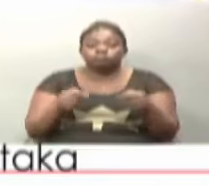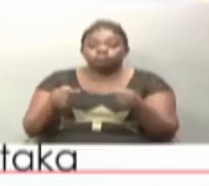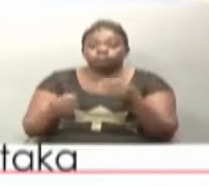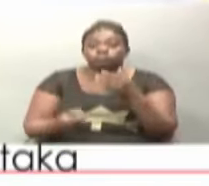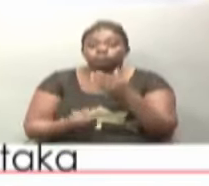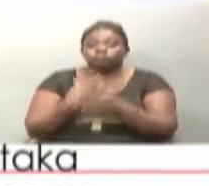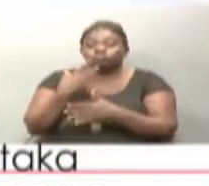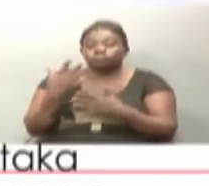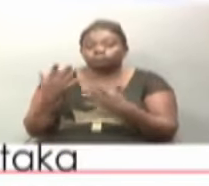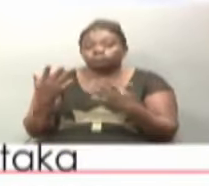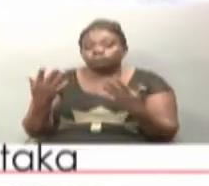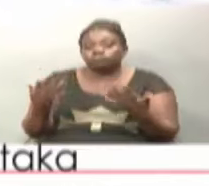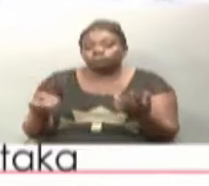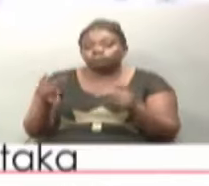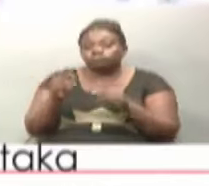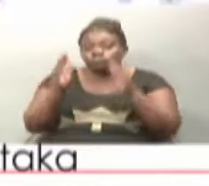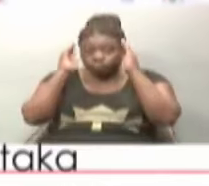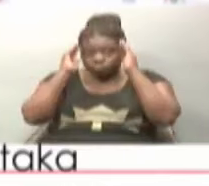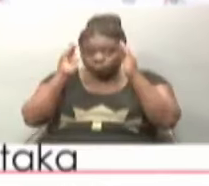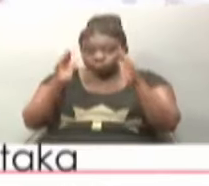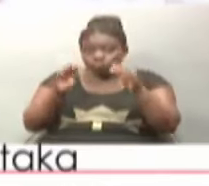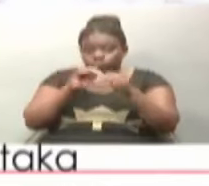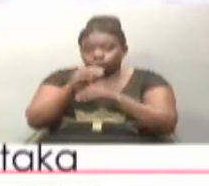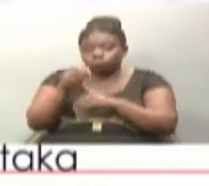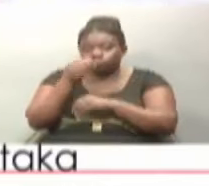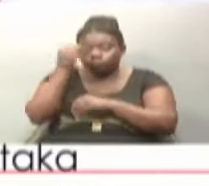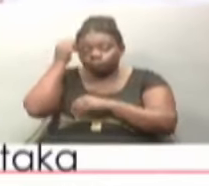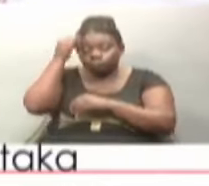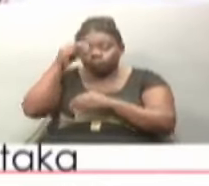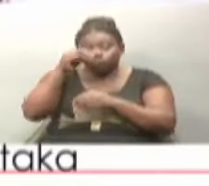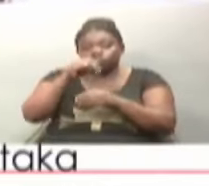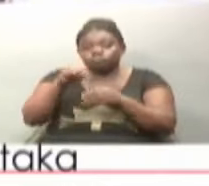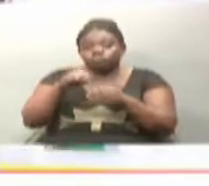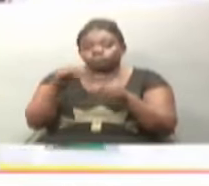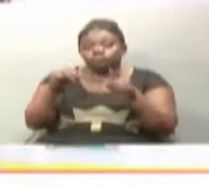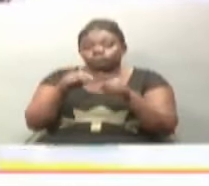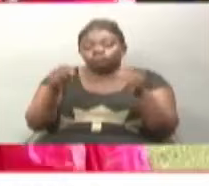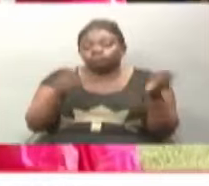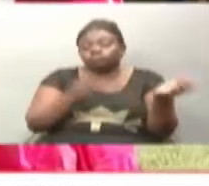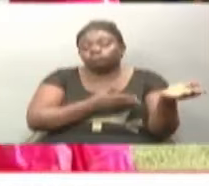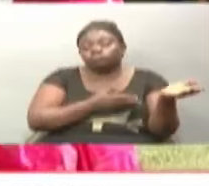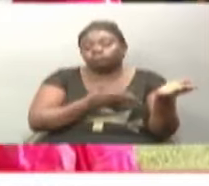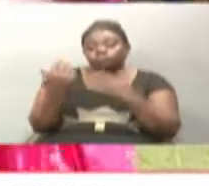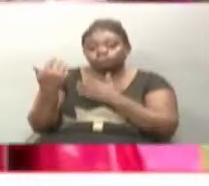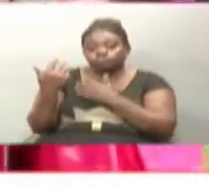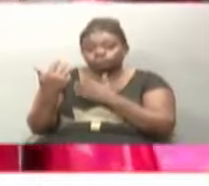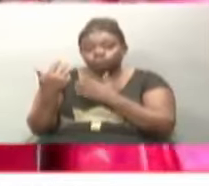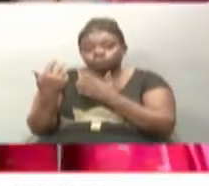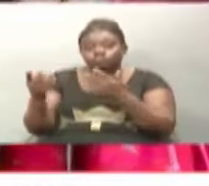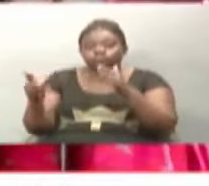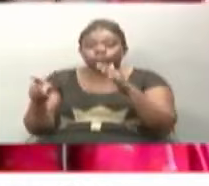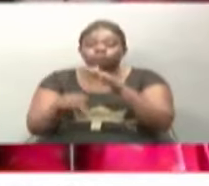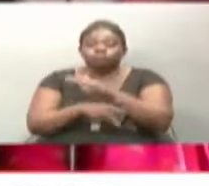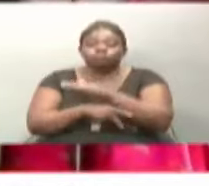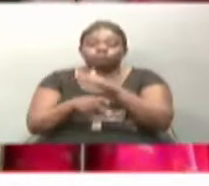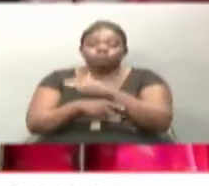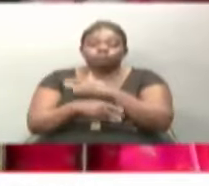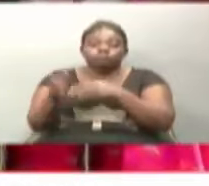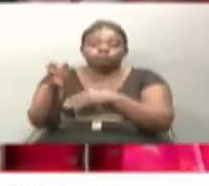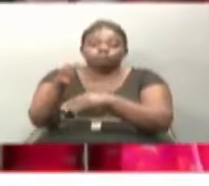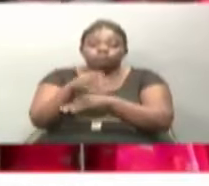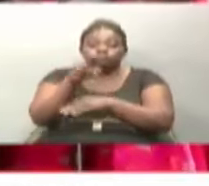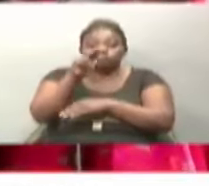And concentrate on producing food for the nation and for exports. Amyuka ambasada wa Netherlands mu